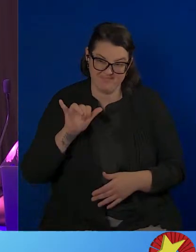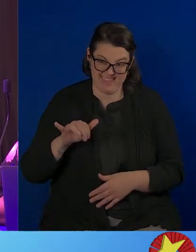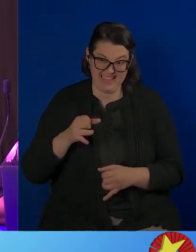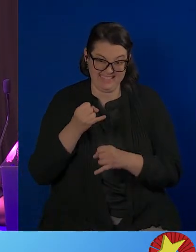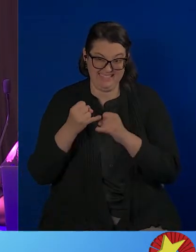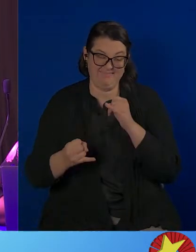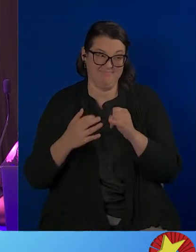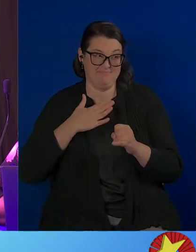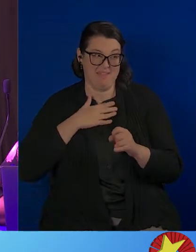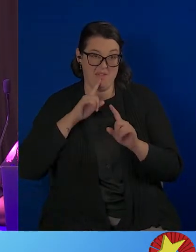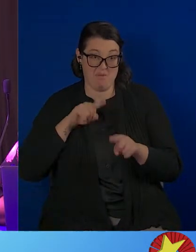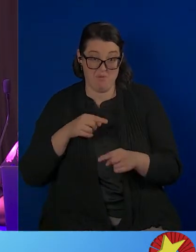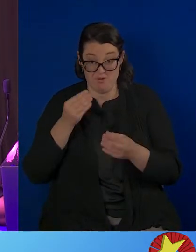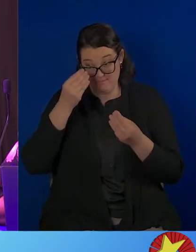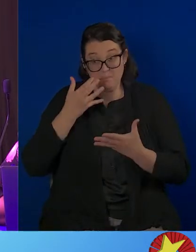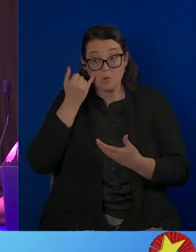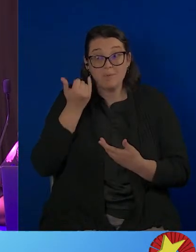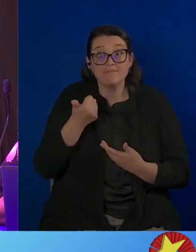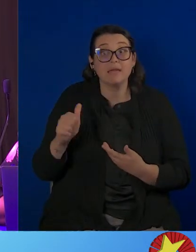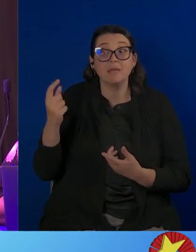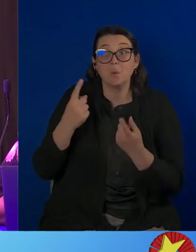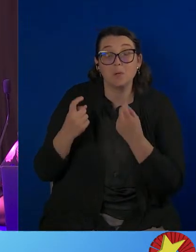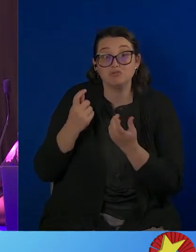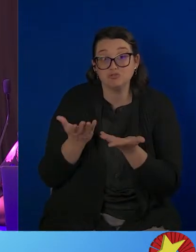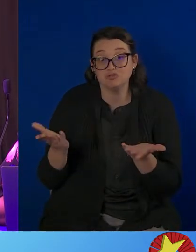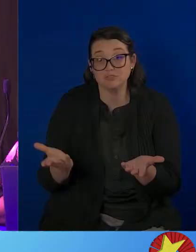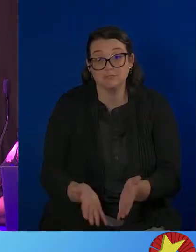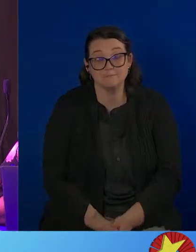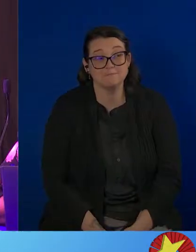have any questions.